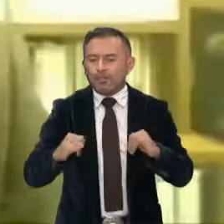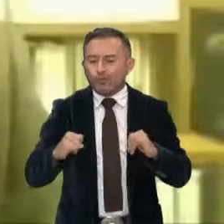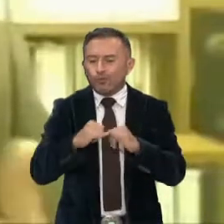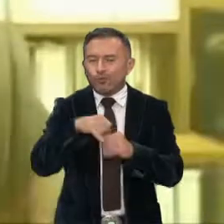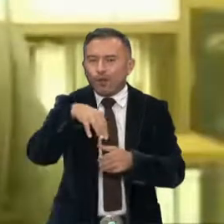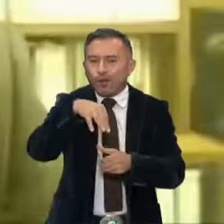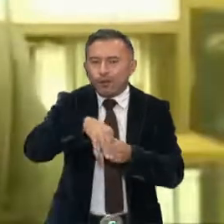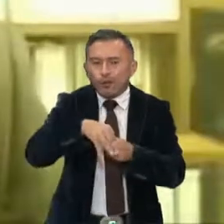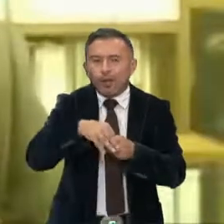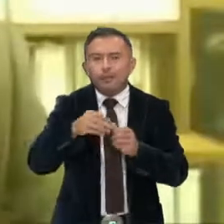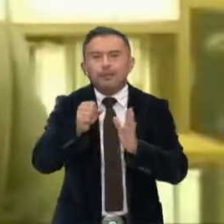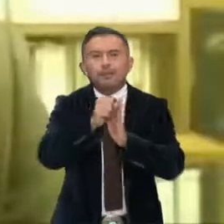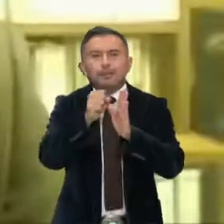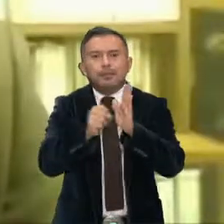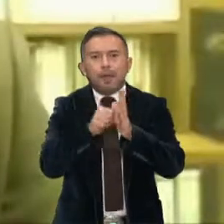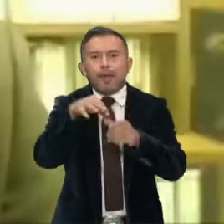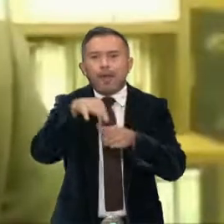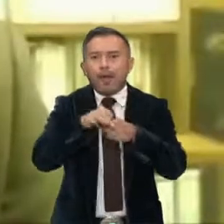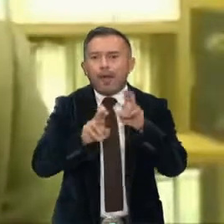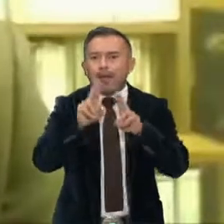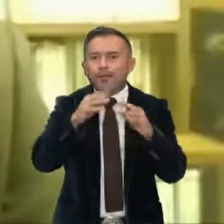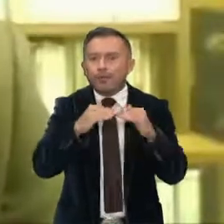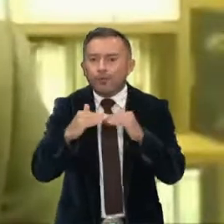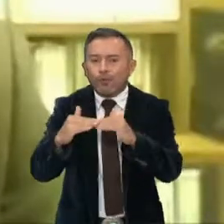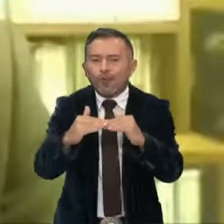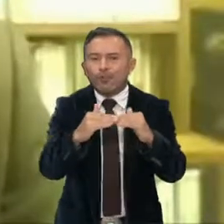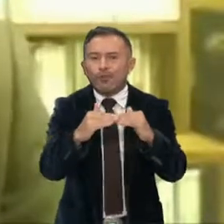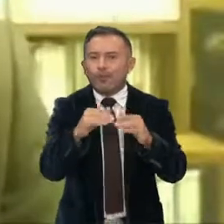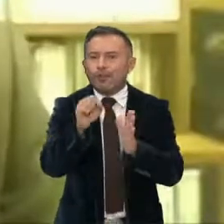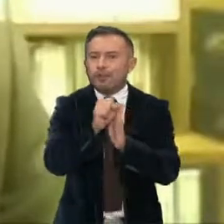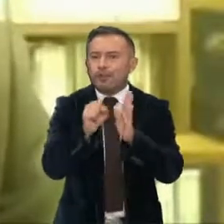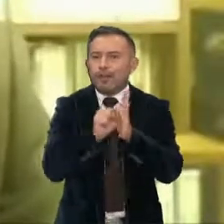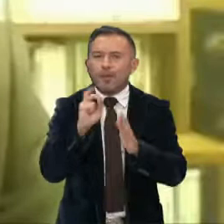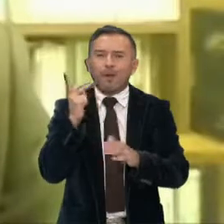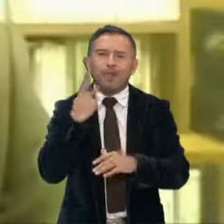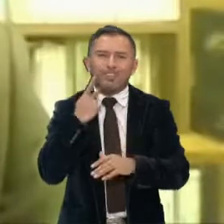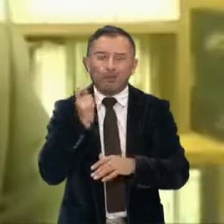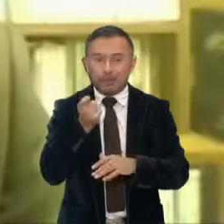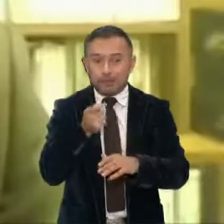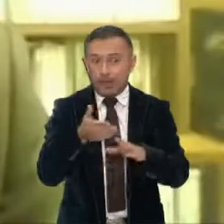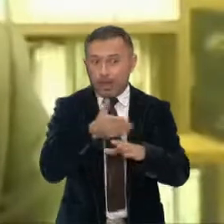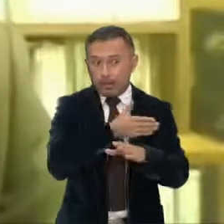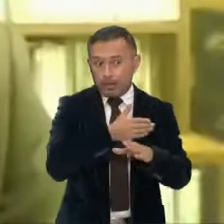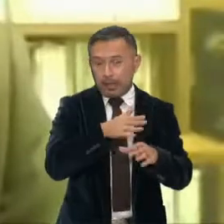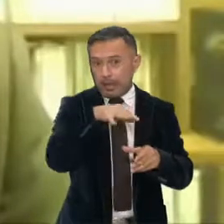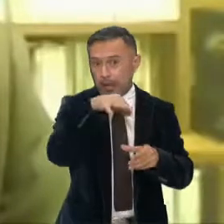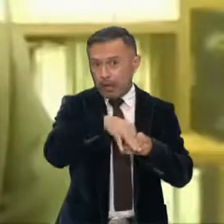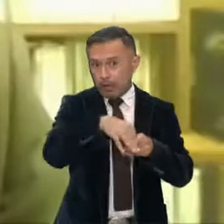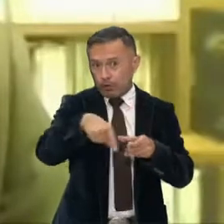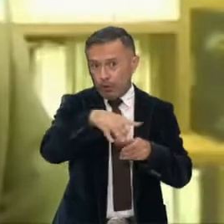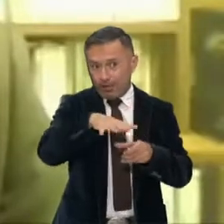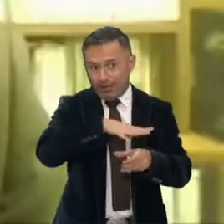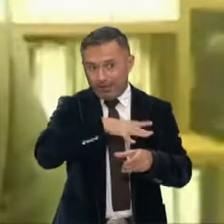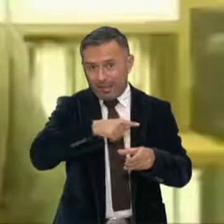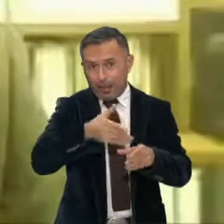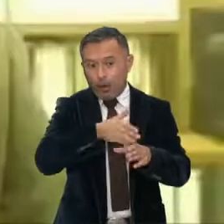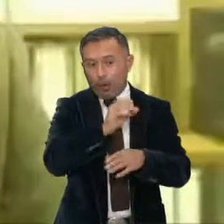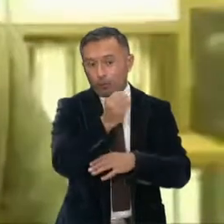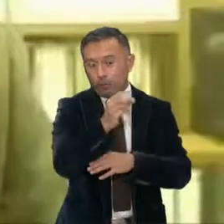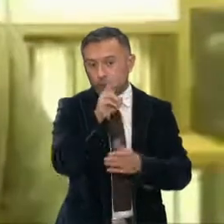electoral institute, for this political system, which is the annulment of